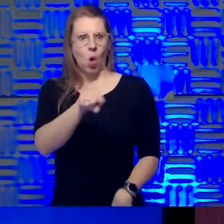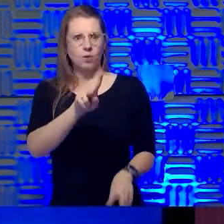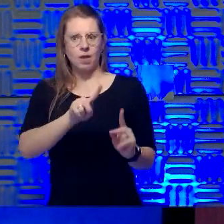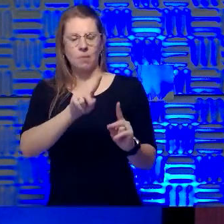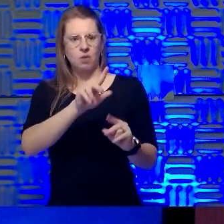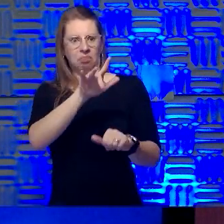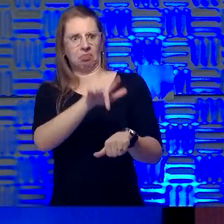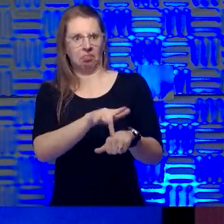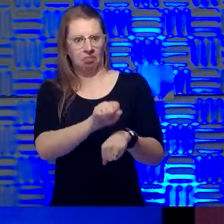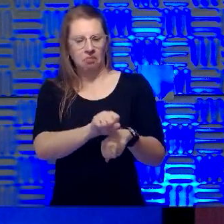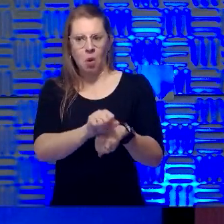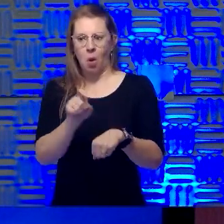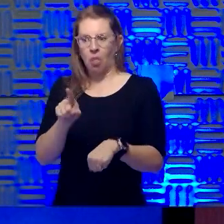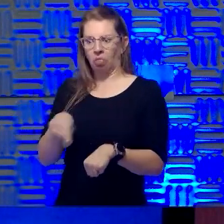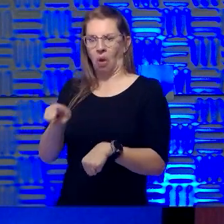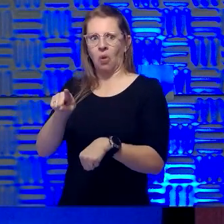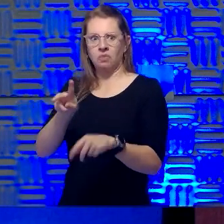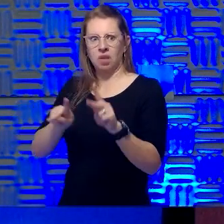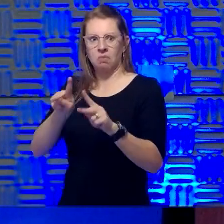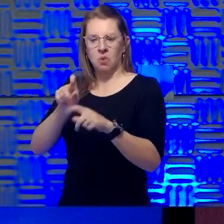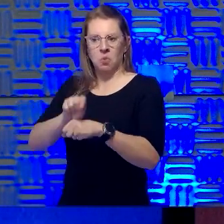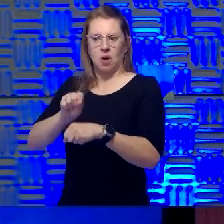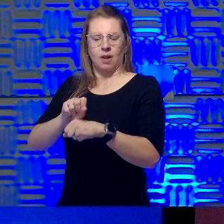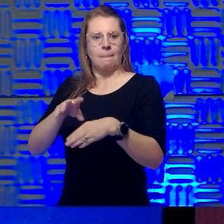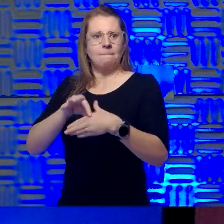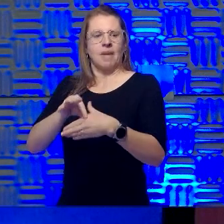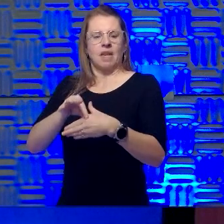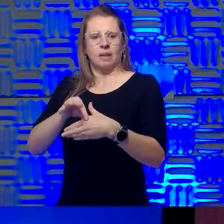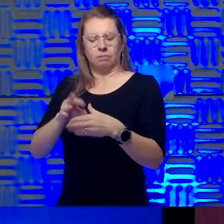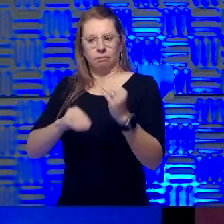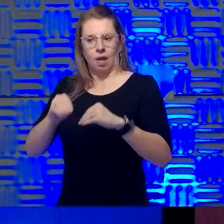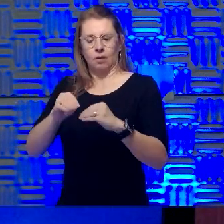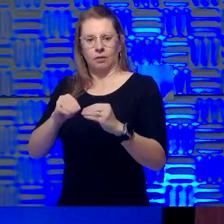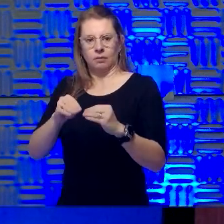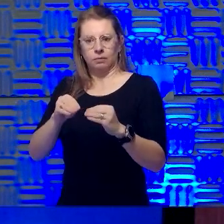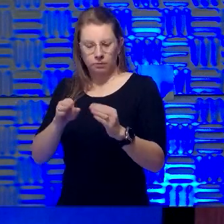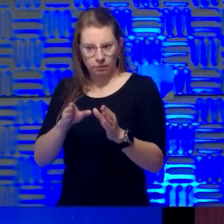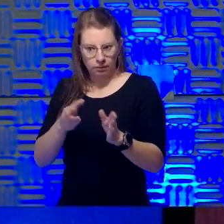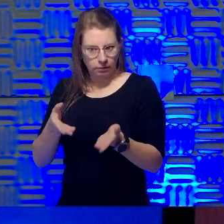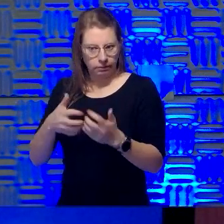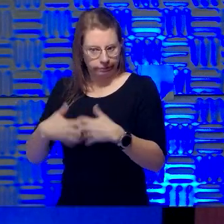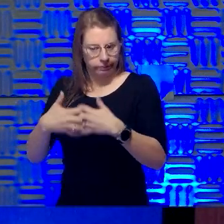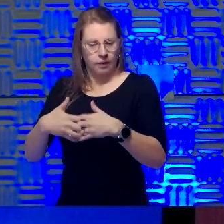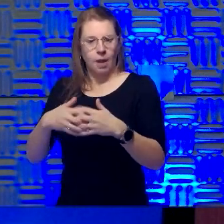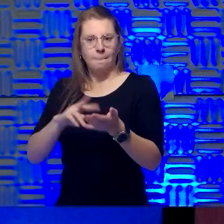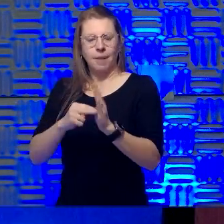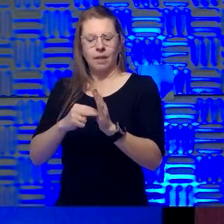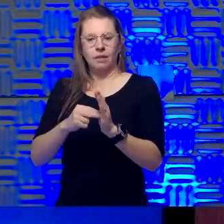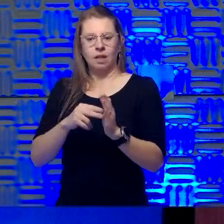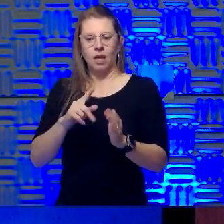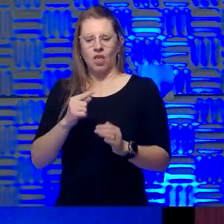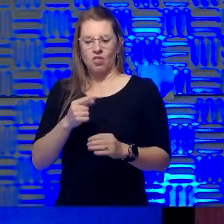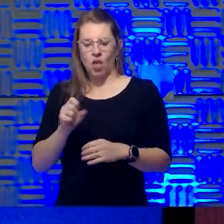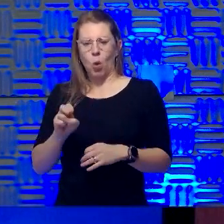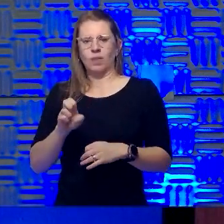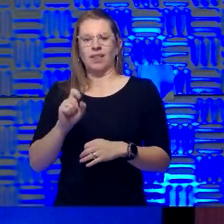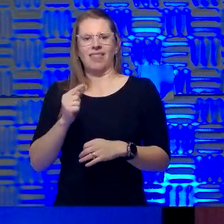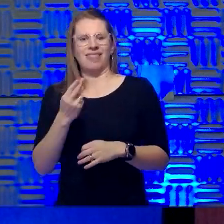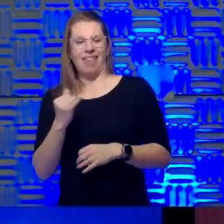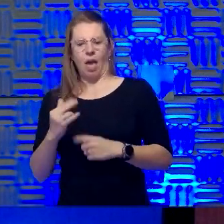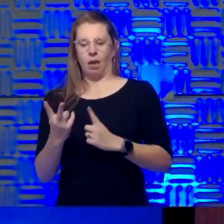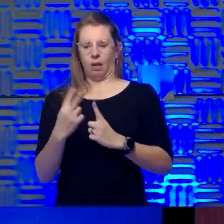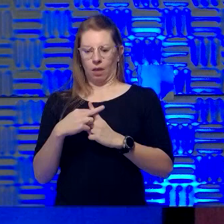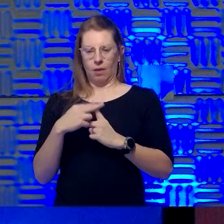work, or those people who are at the meatpacking plant, suddenly that those they logic comes to you. And then the world changes for you. And it can